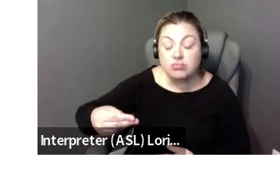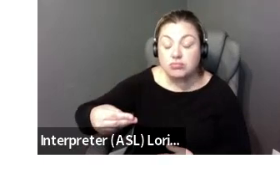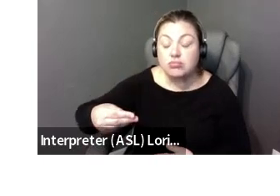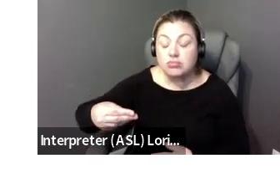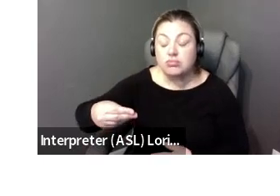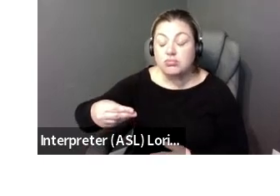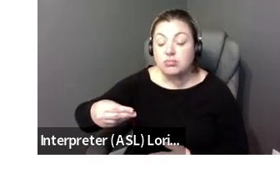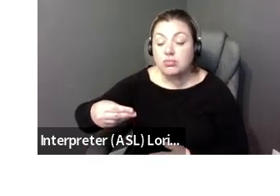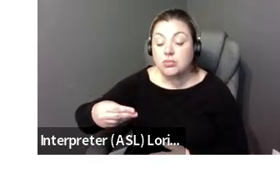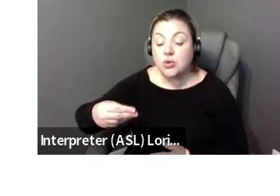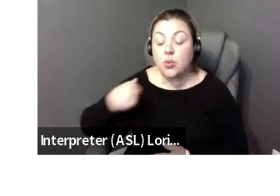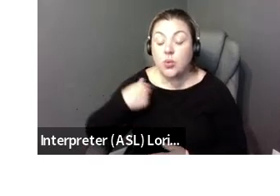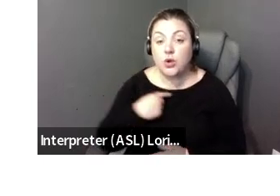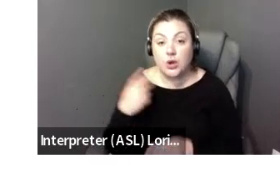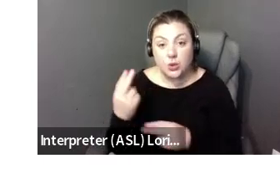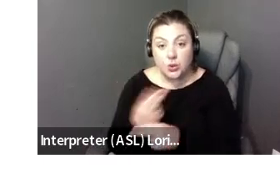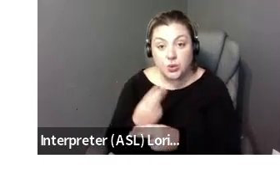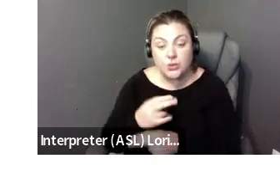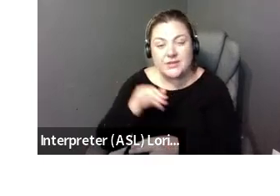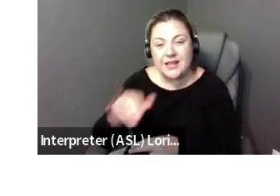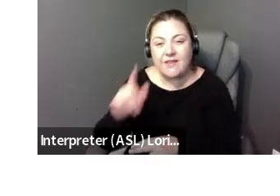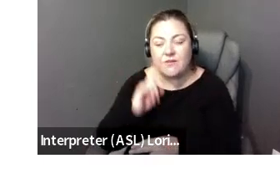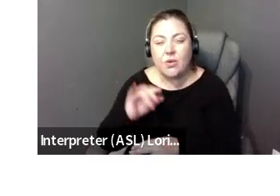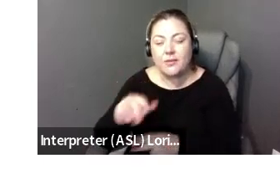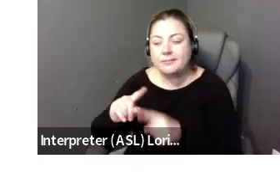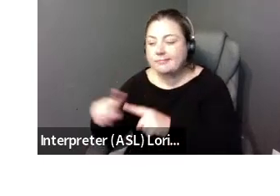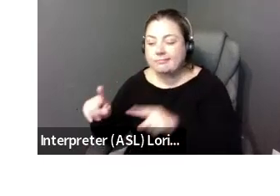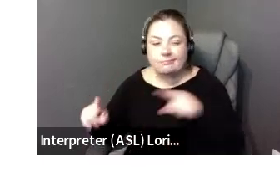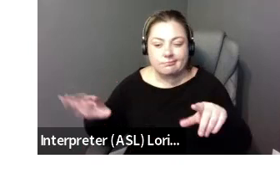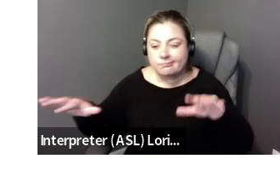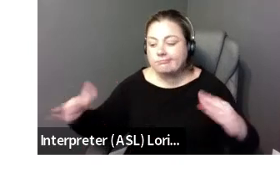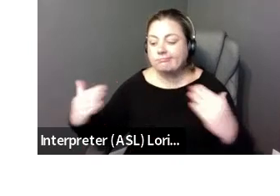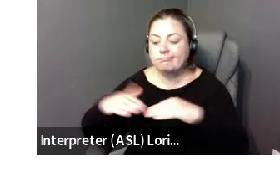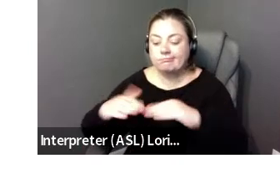the level of cross-sector collaboration that's required to address more